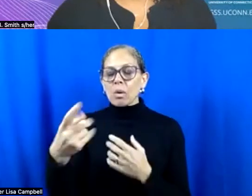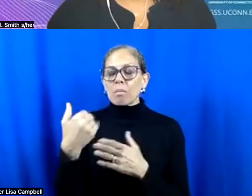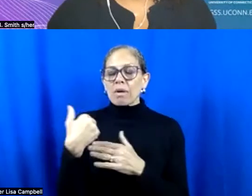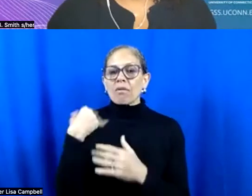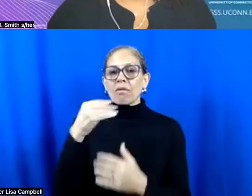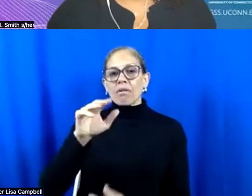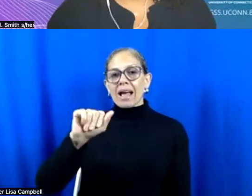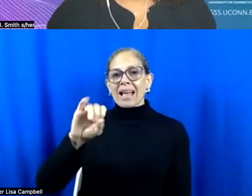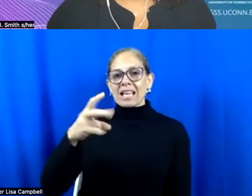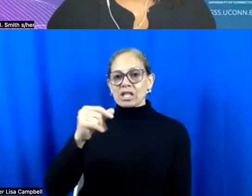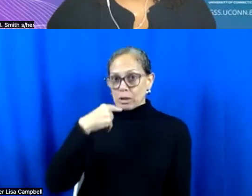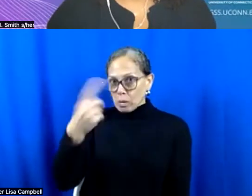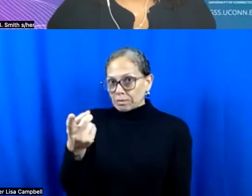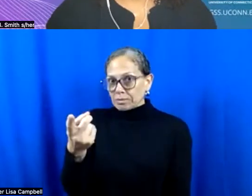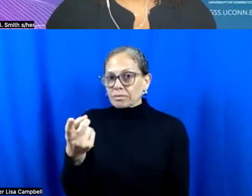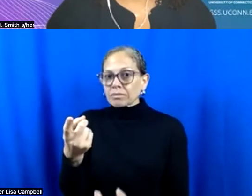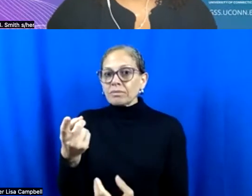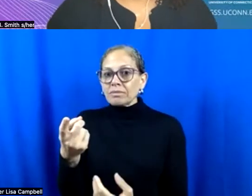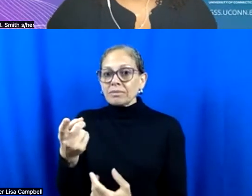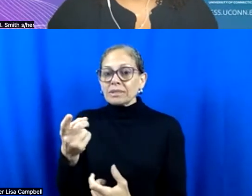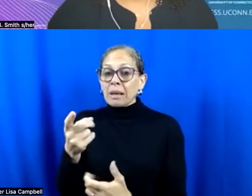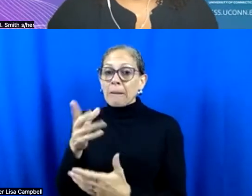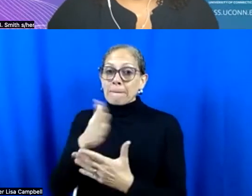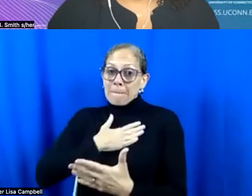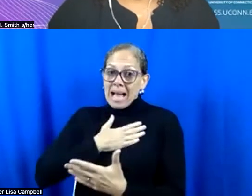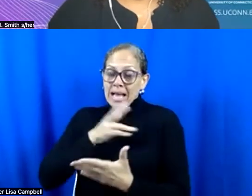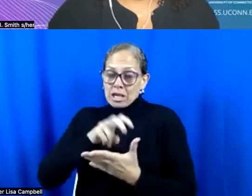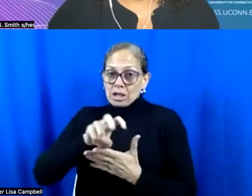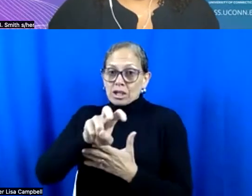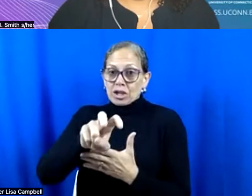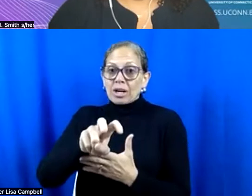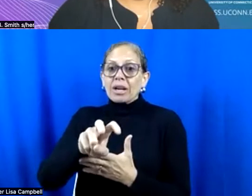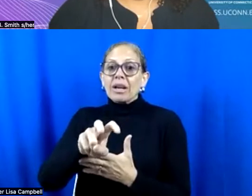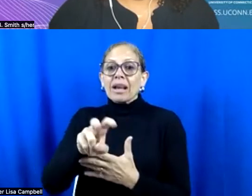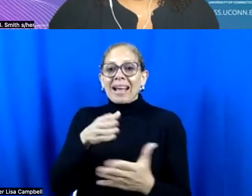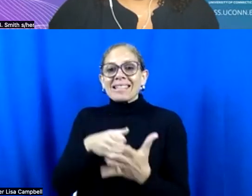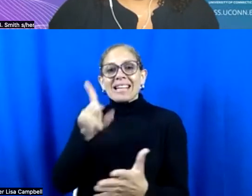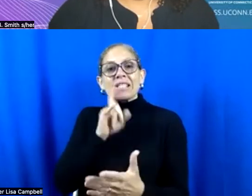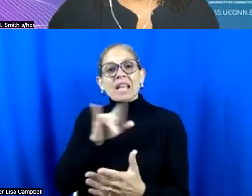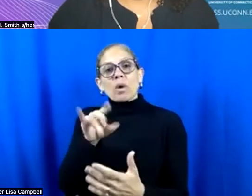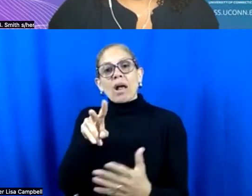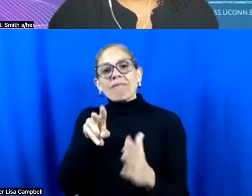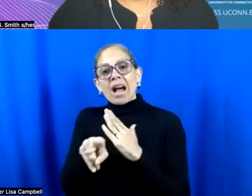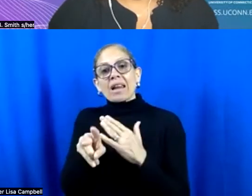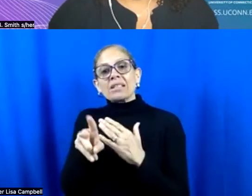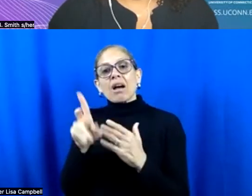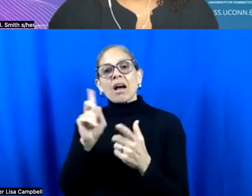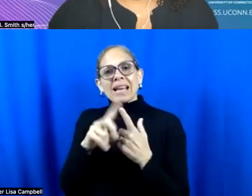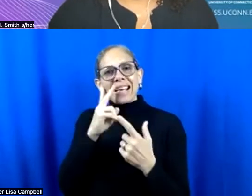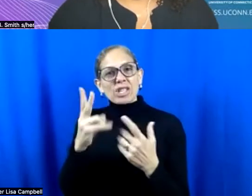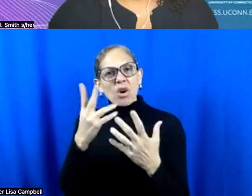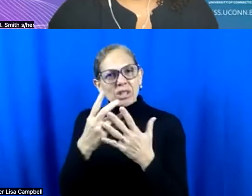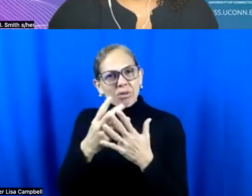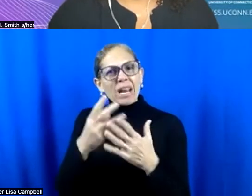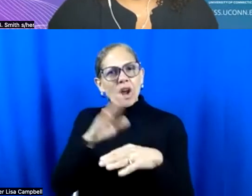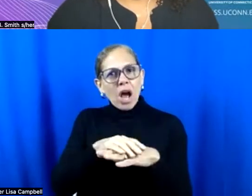Aishah, is No is particularly part of my journey in working in the anti-sexual violence field, because I saw a screening of it in 2006